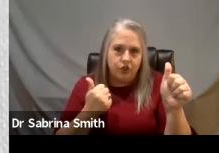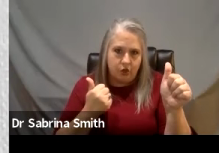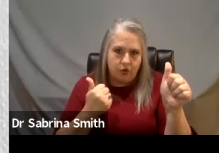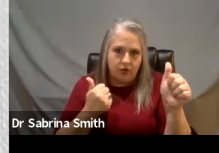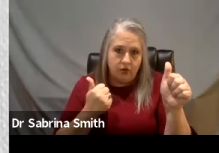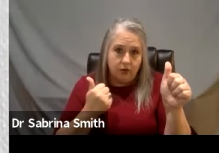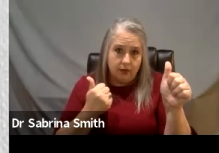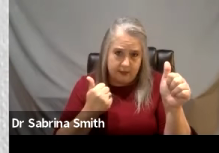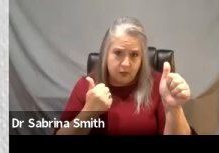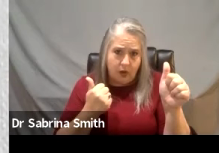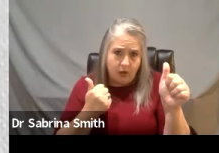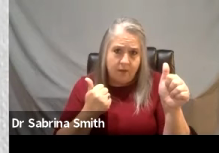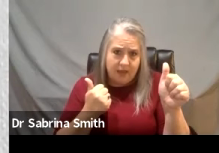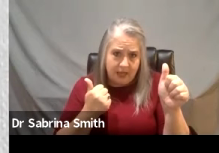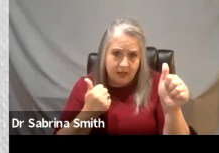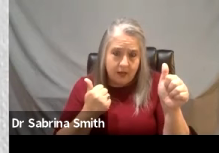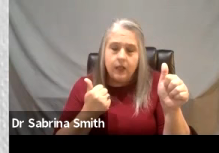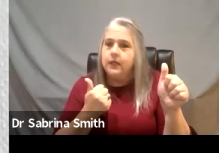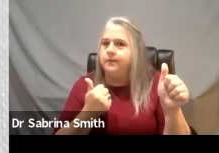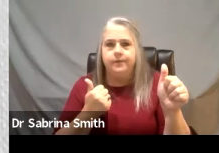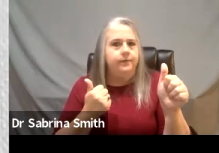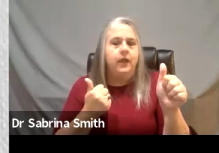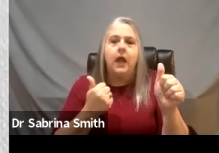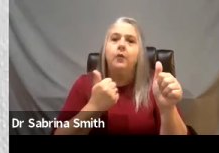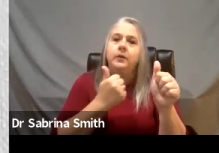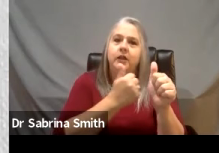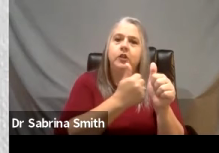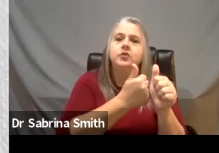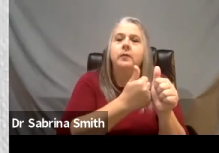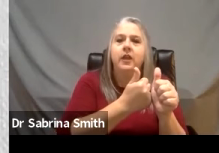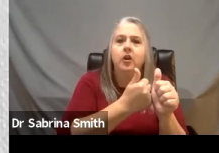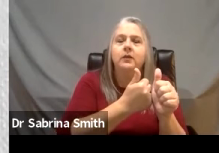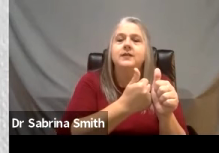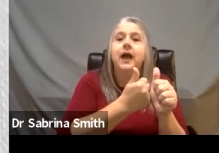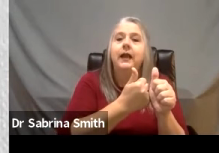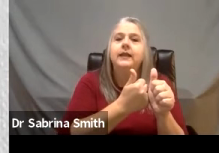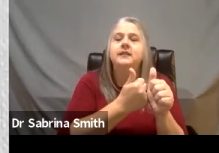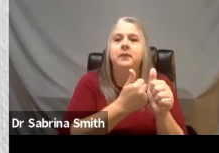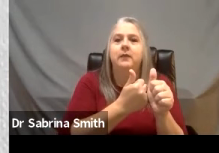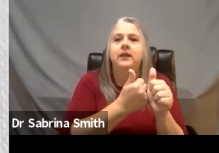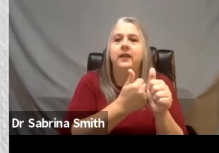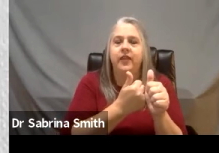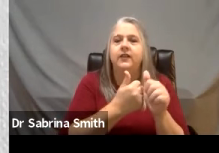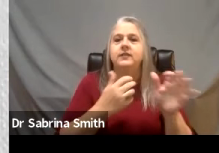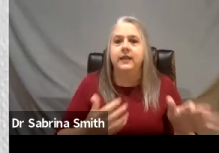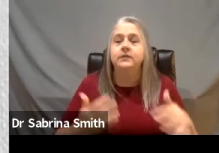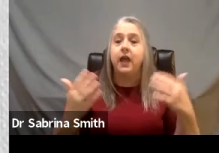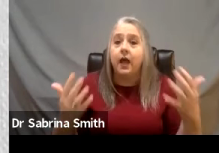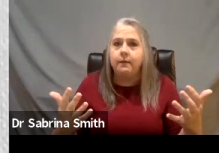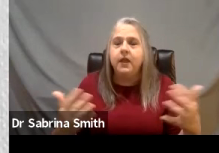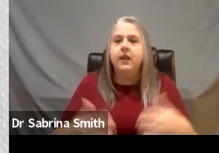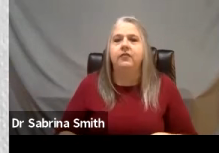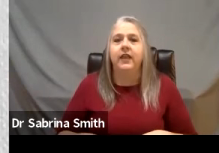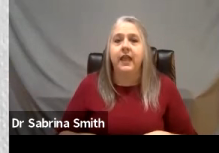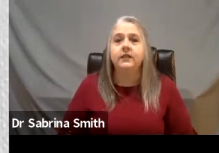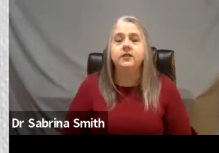for a joke, is this where I want to be? I want to be closer up here, because I need to be able to hit that at the same